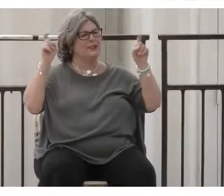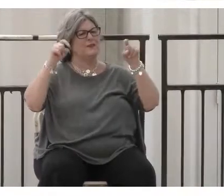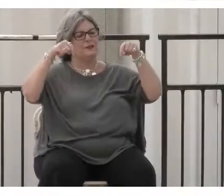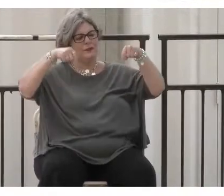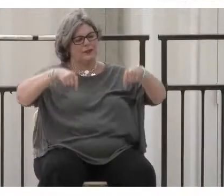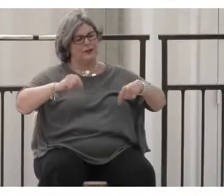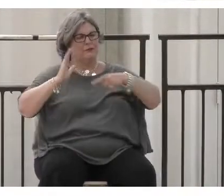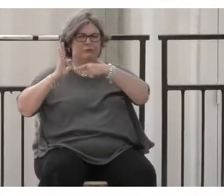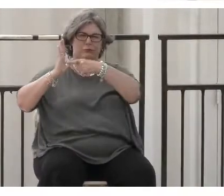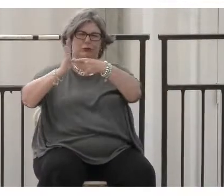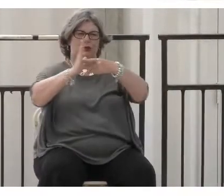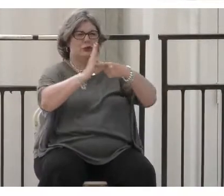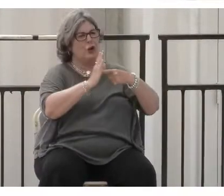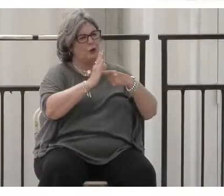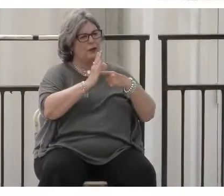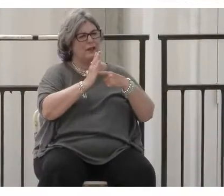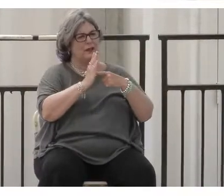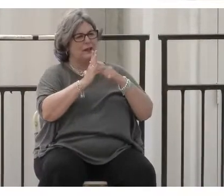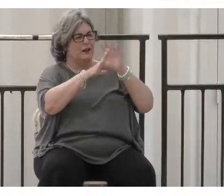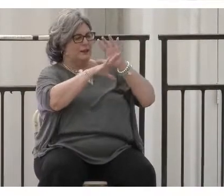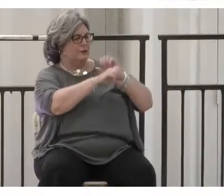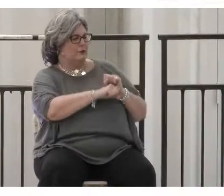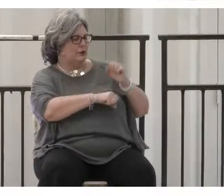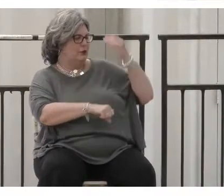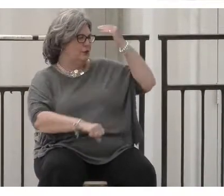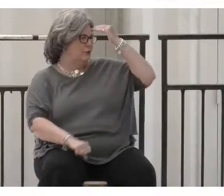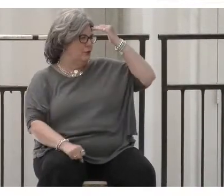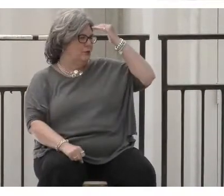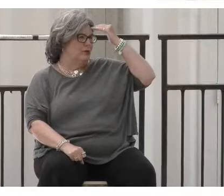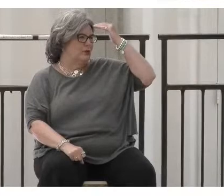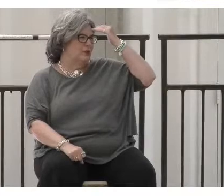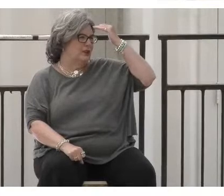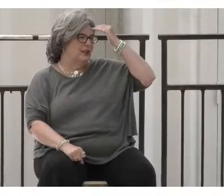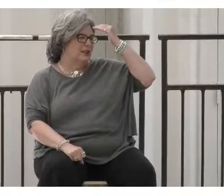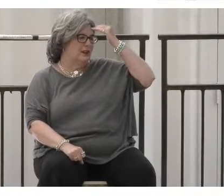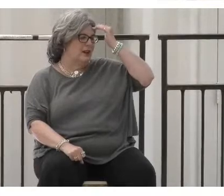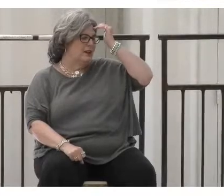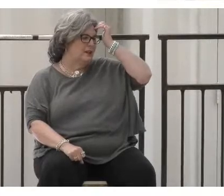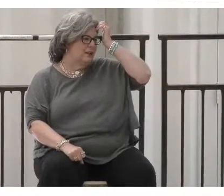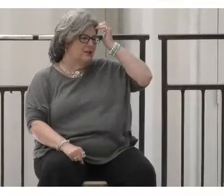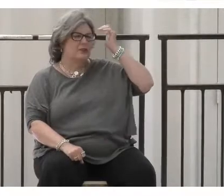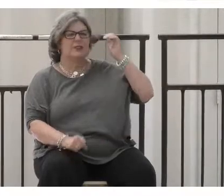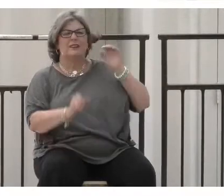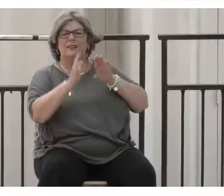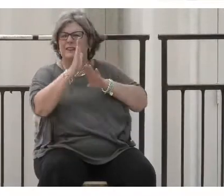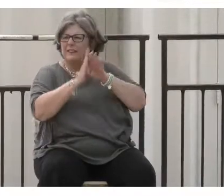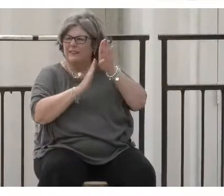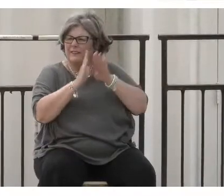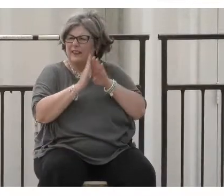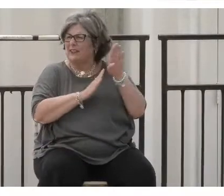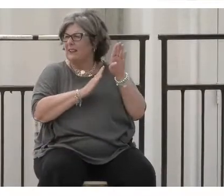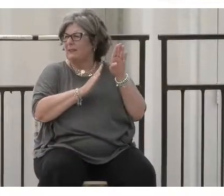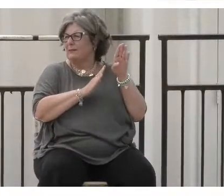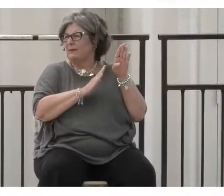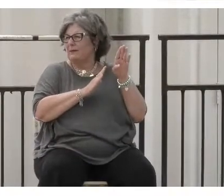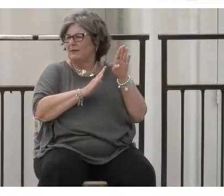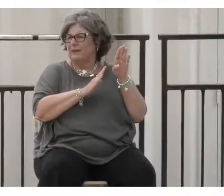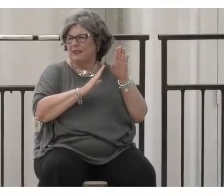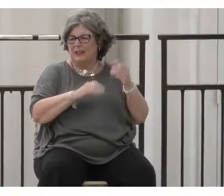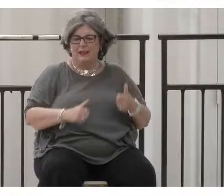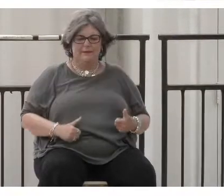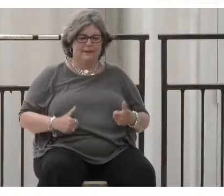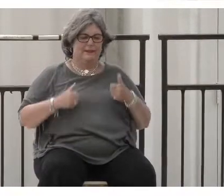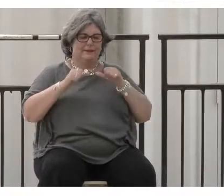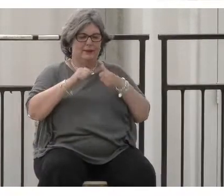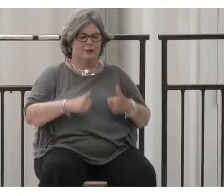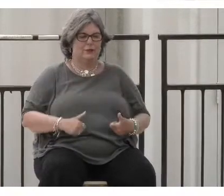we're trying to show the way in which the traditional knowledge was developed in response to living and